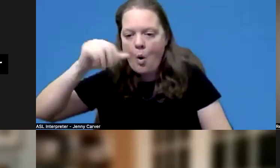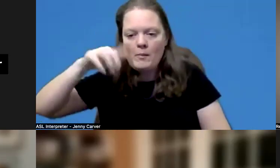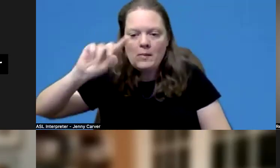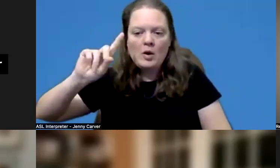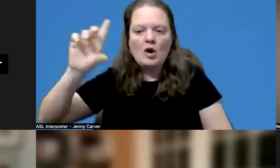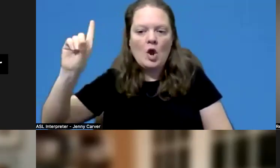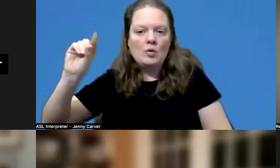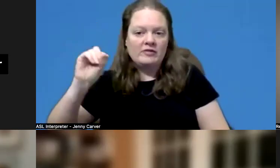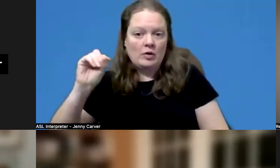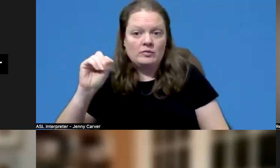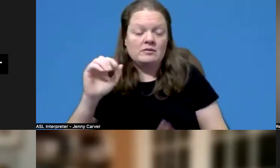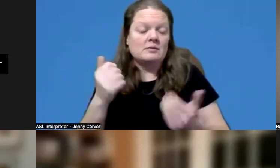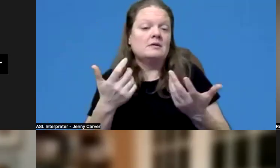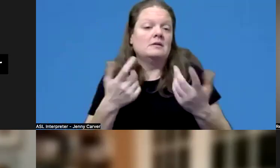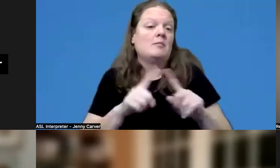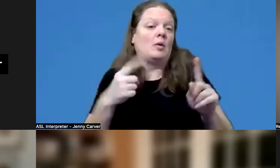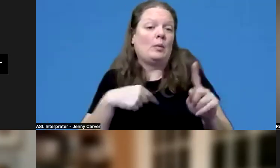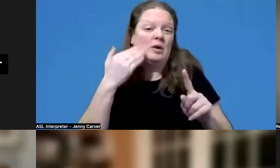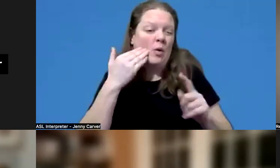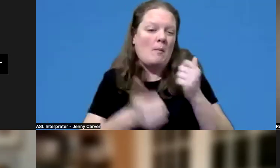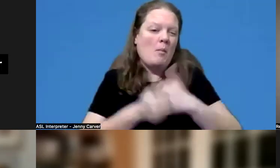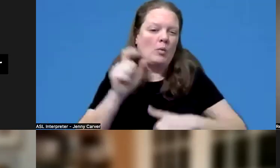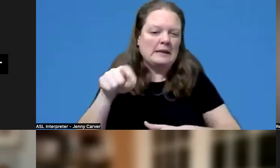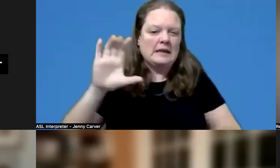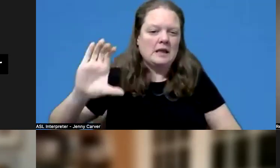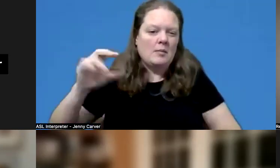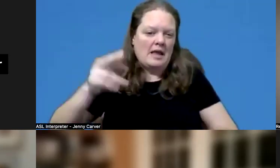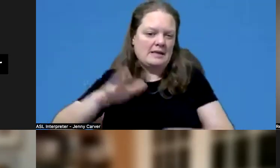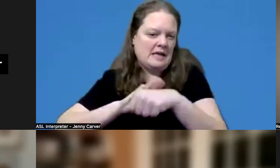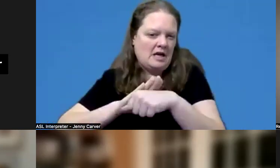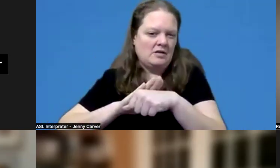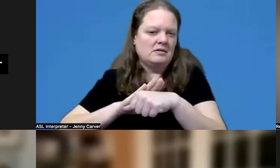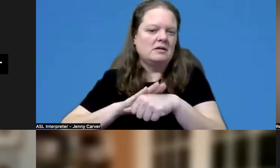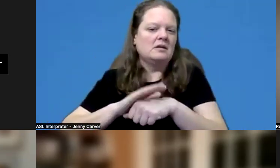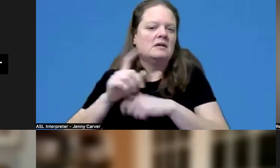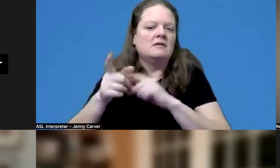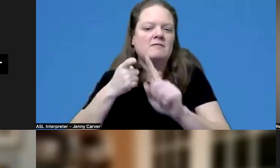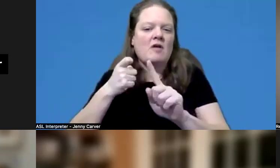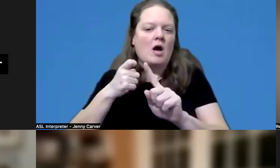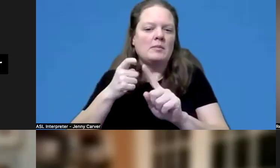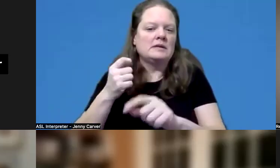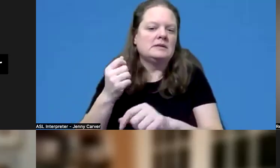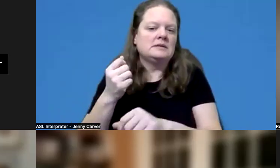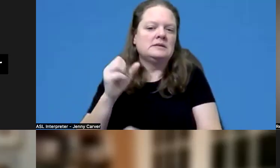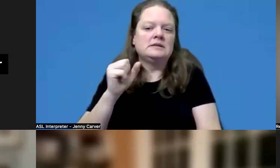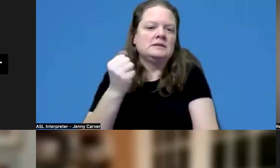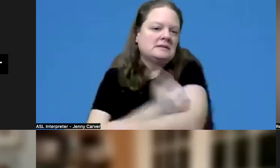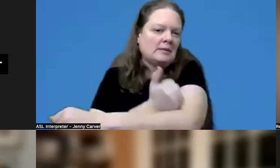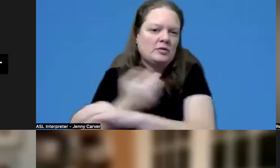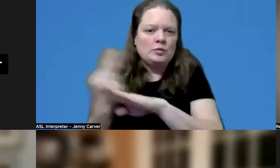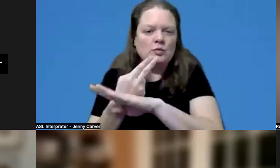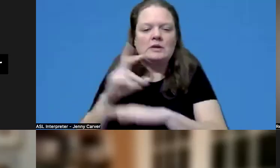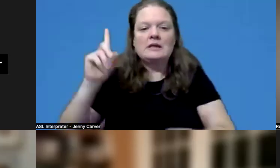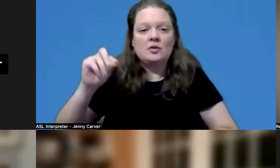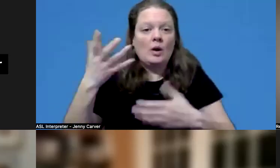overdose. However, we know that most of the needs in Columbia Heights comes in the form of substance use disorders, including